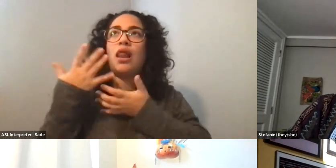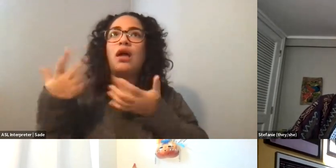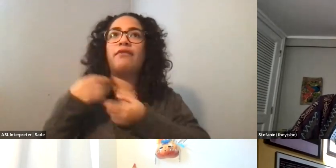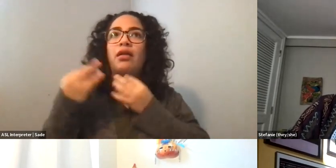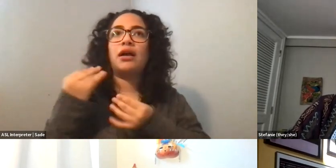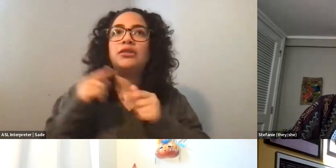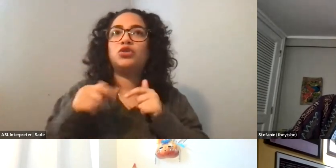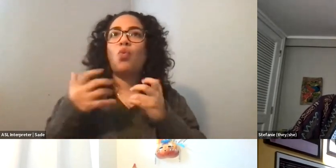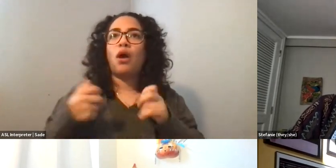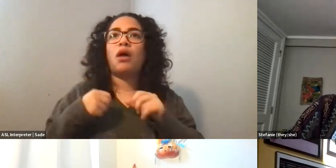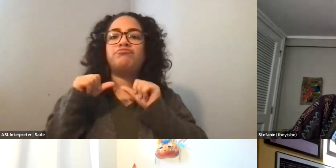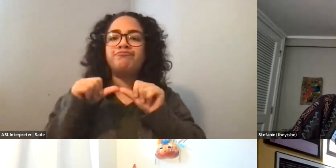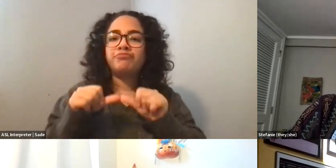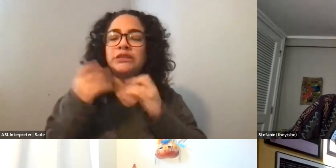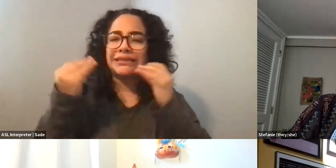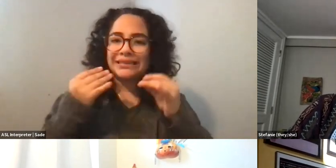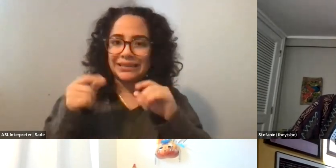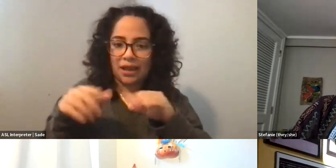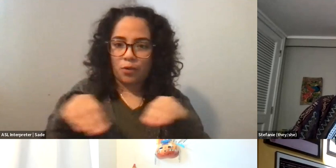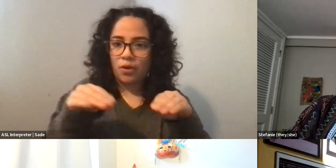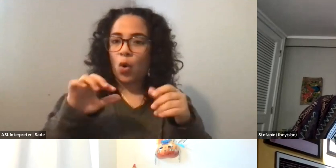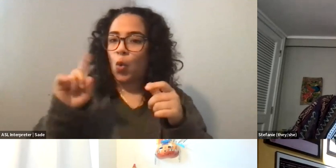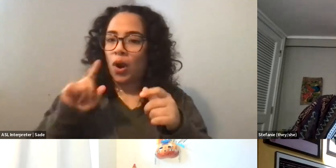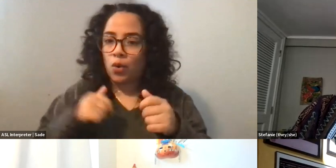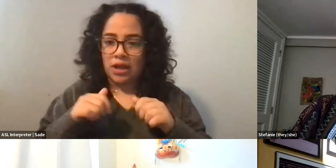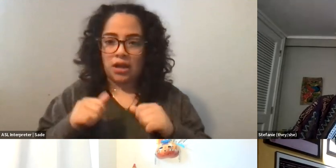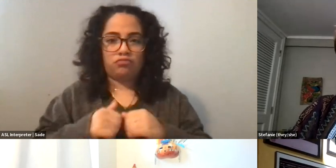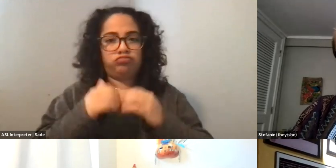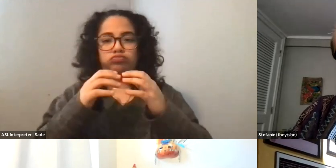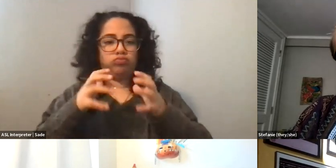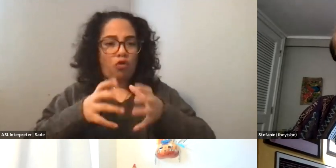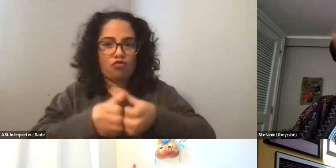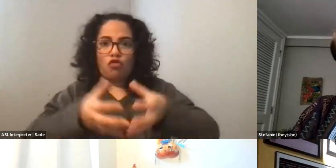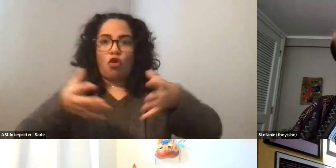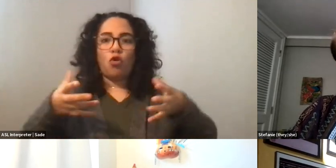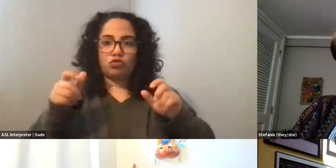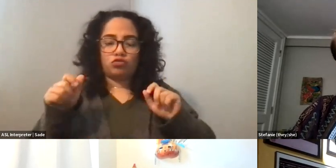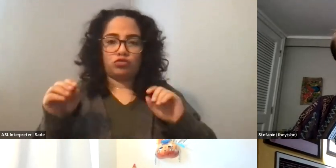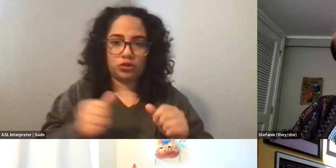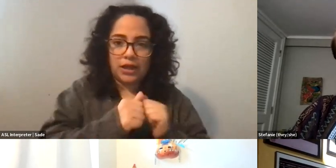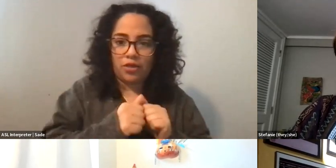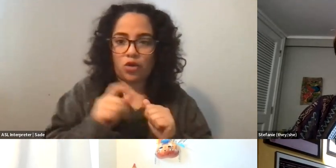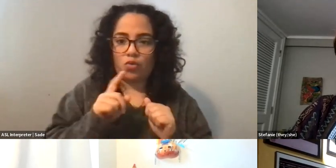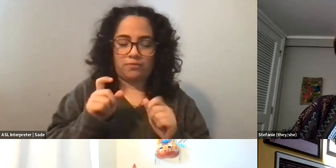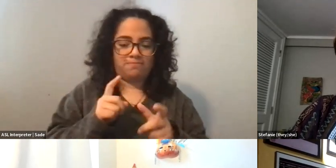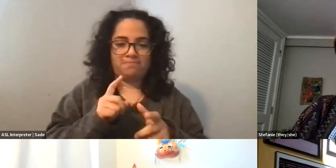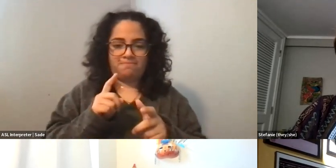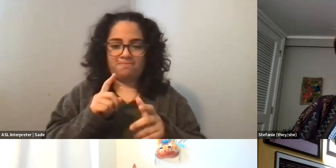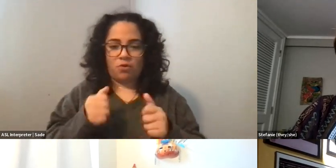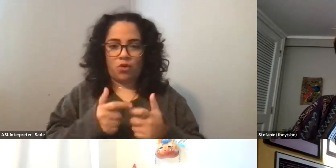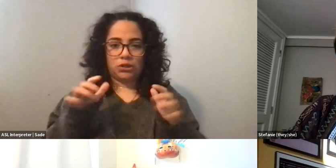think as a movement, you know, where can we grow together? Where can we move together? And where does mad liberation lie? Thank you.